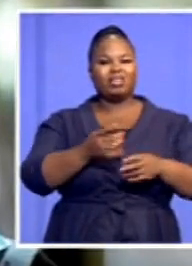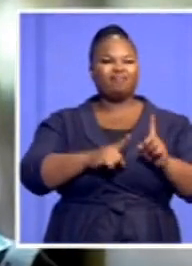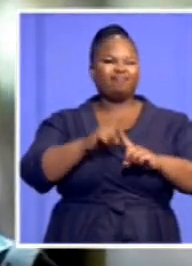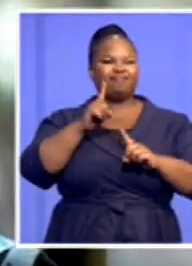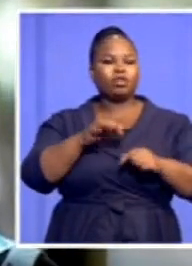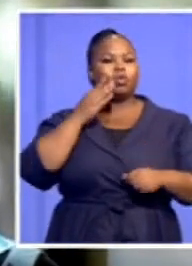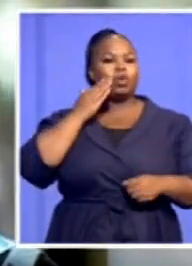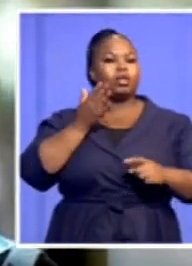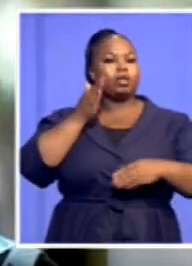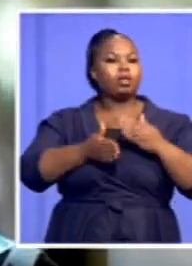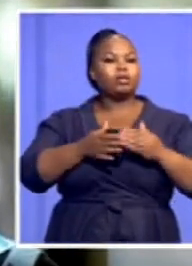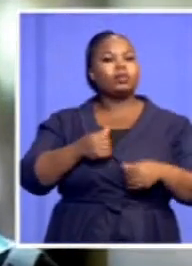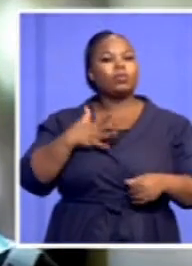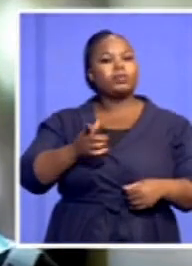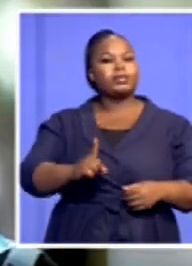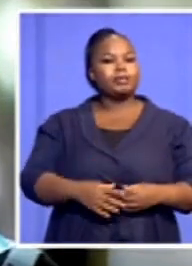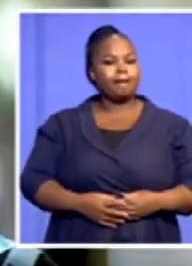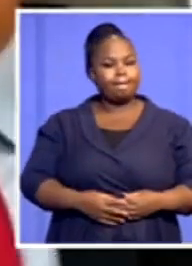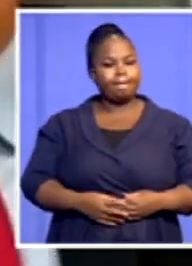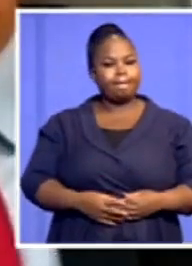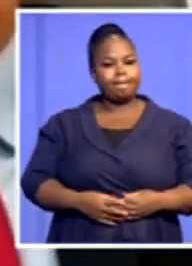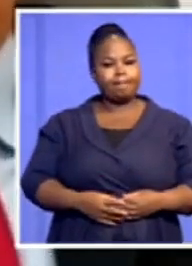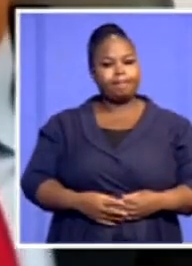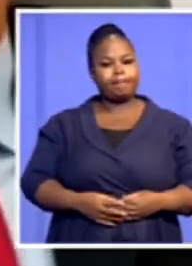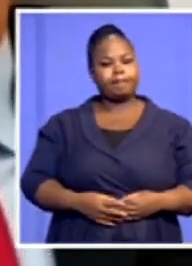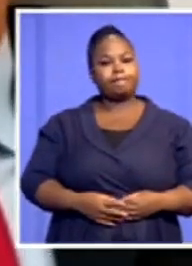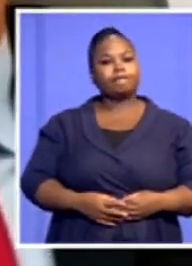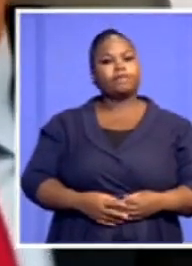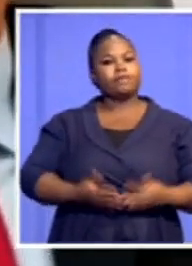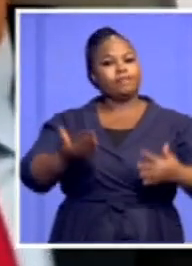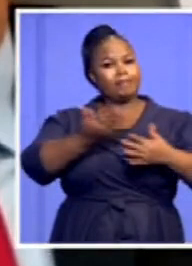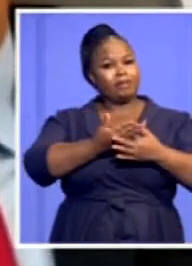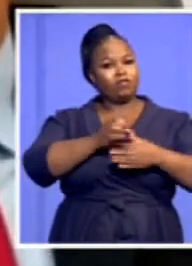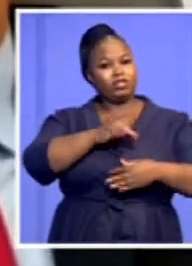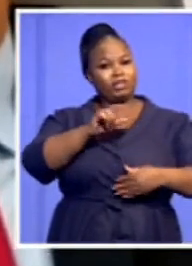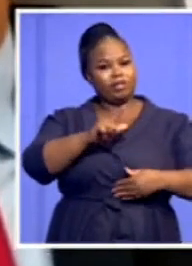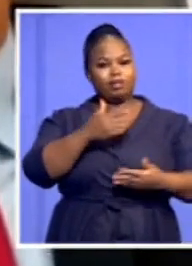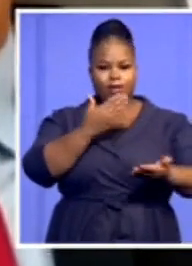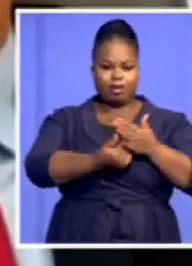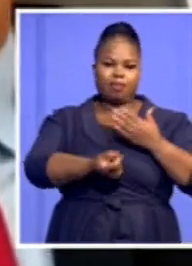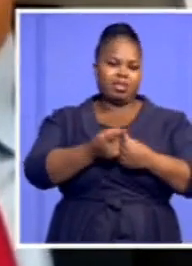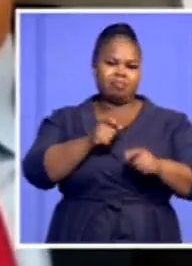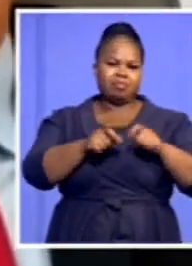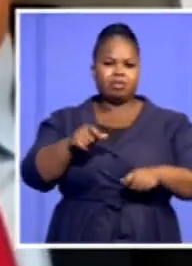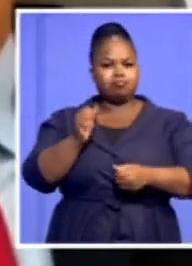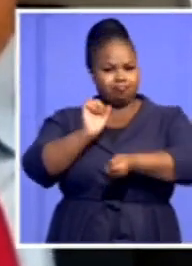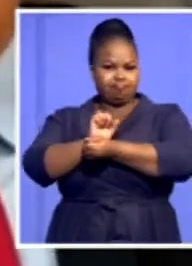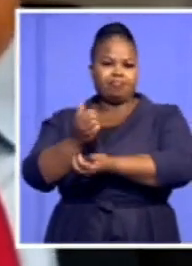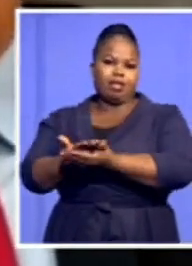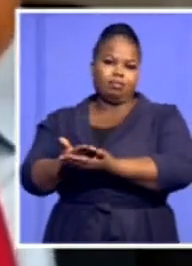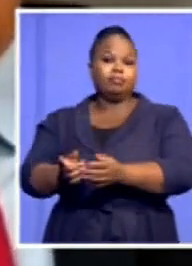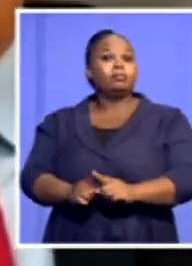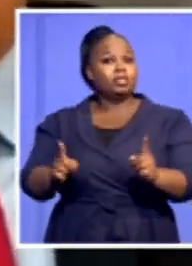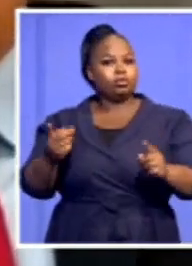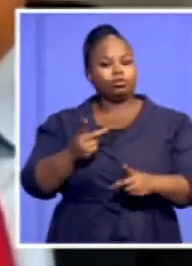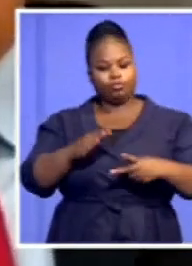litigation. A civil lawsuit can't result in anyone going to prison, but it can do two things.